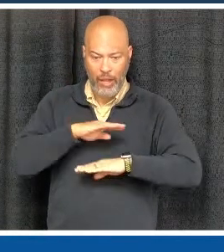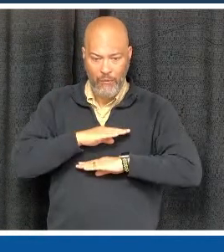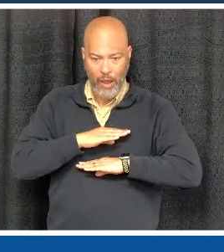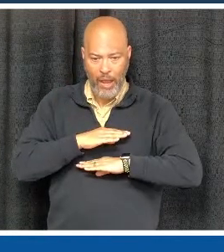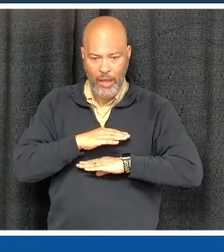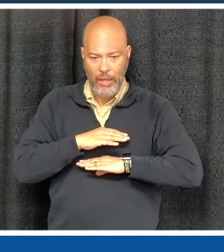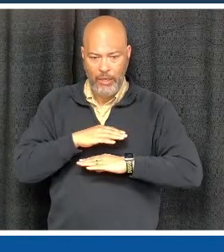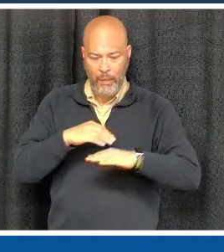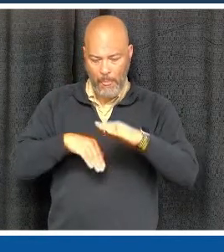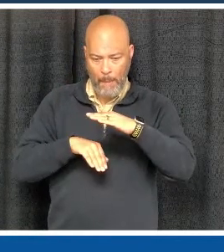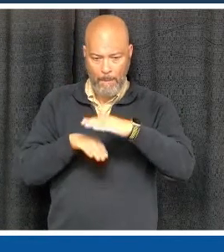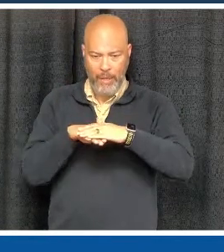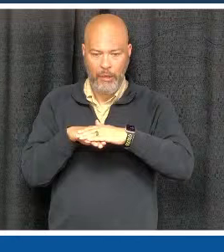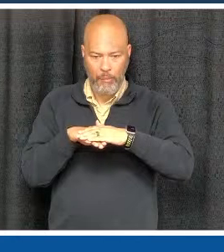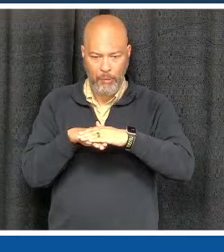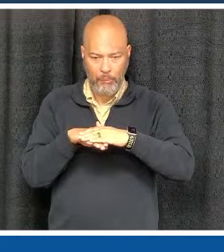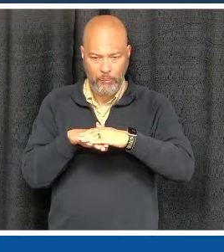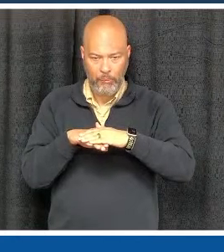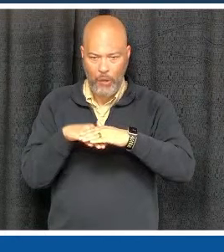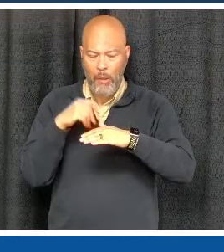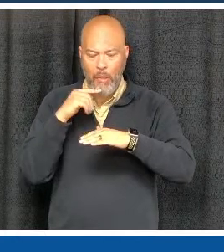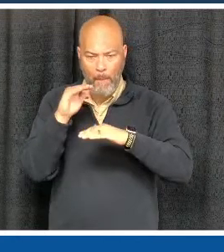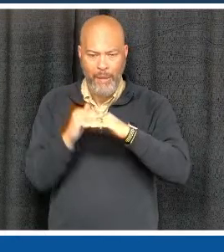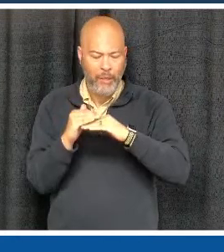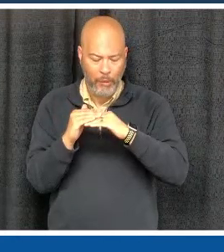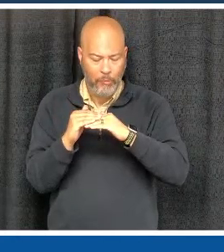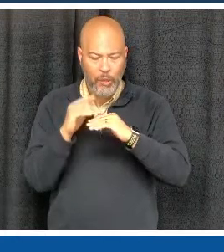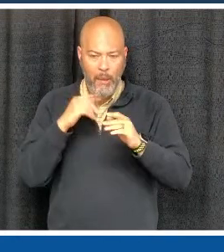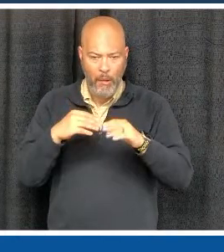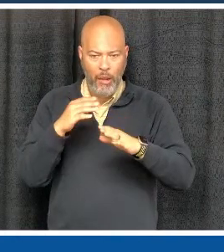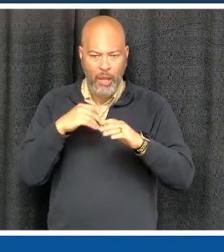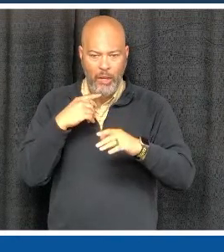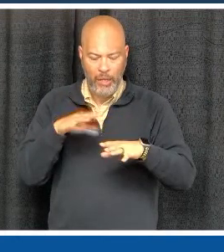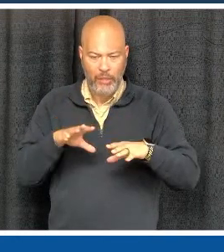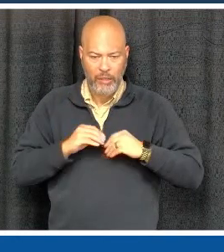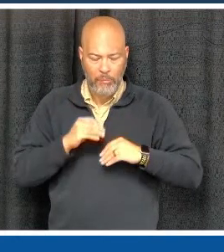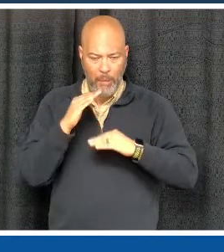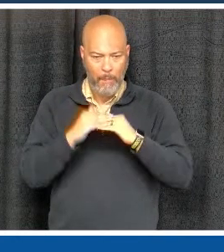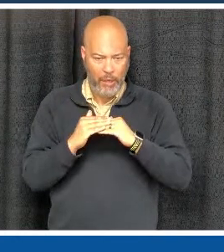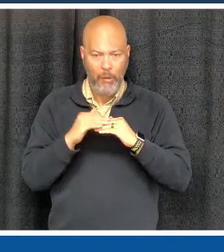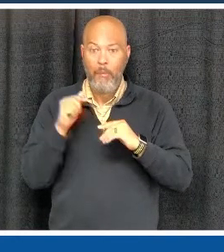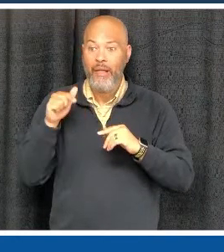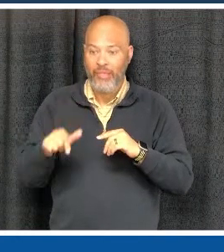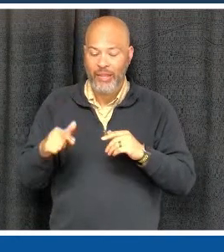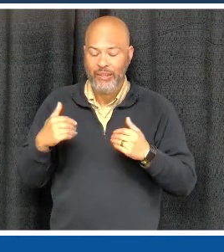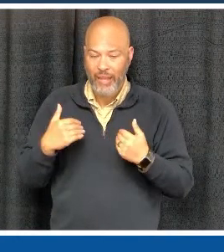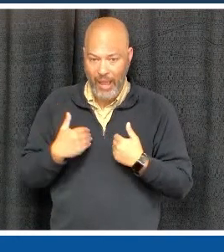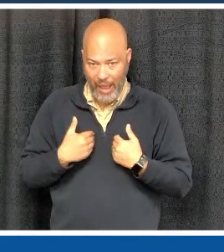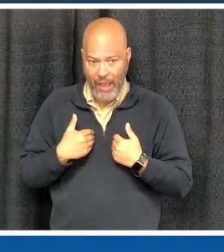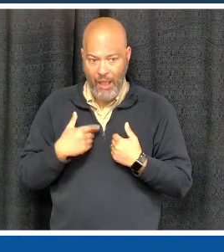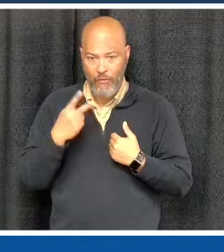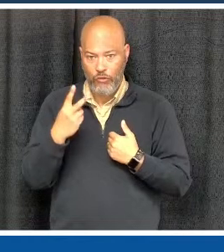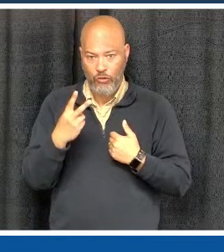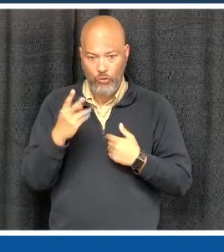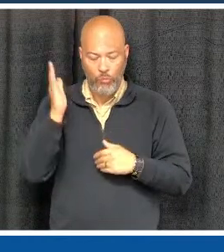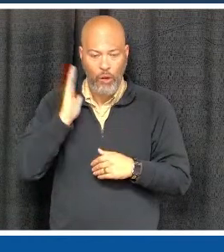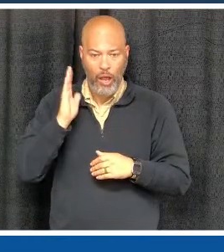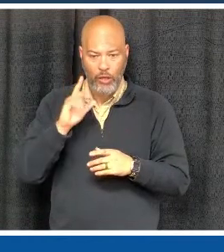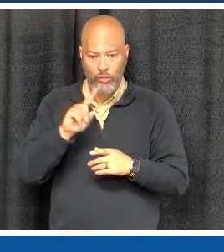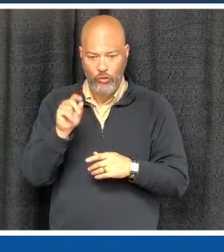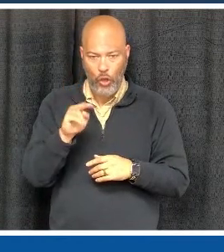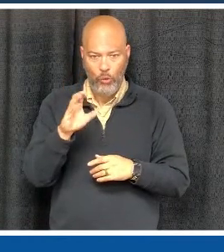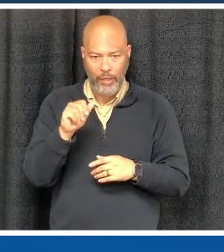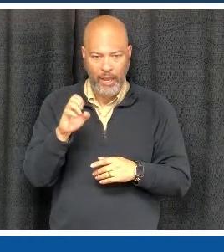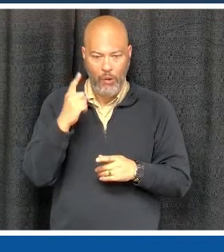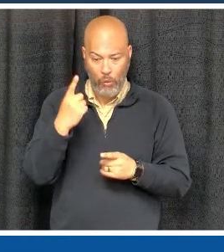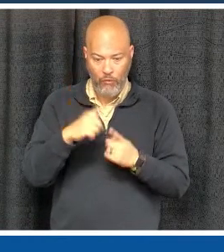didn't make this application do it because we already have one on file. This site does have 2 prior zoning cases, one